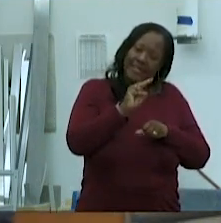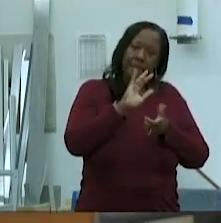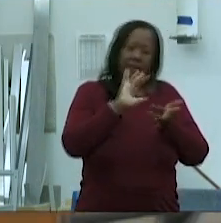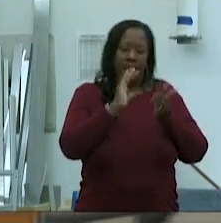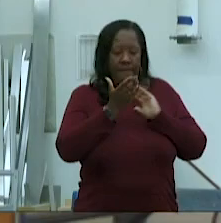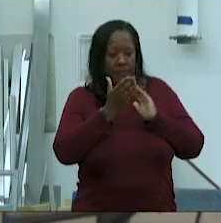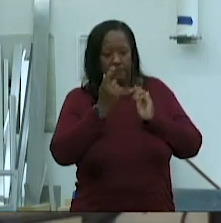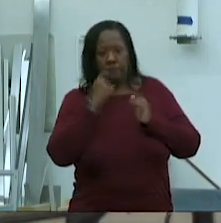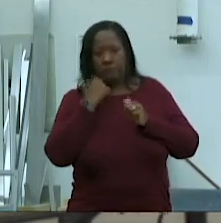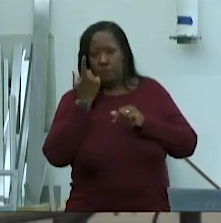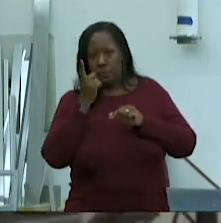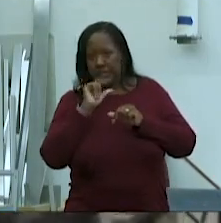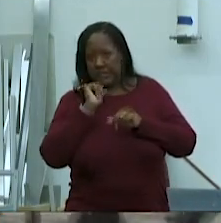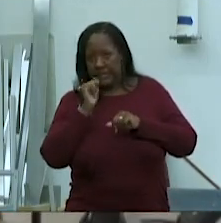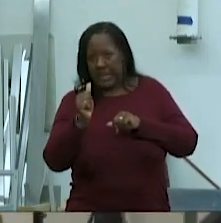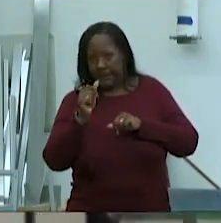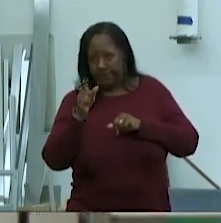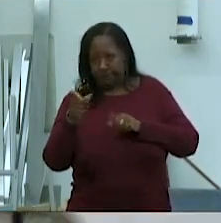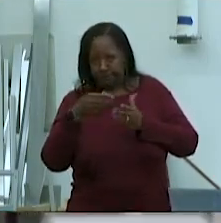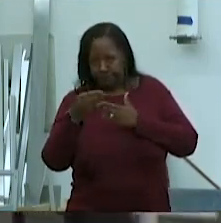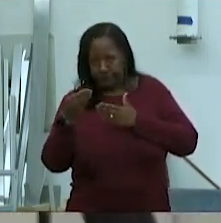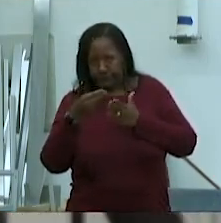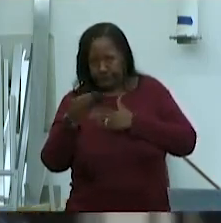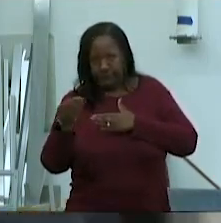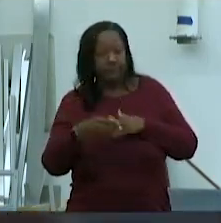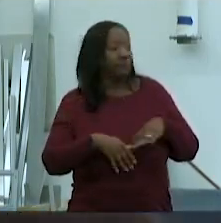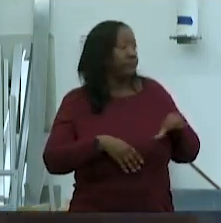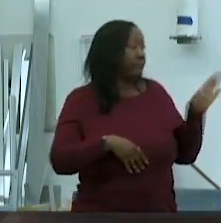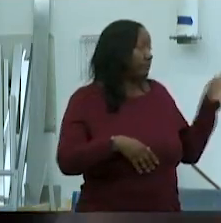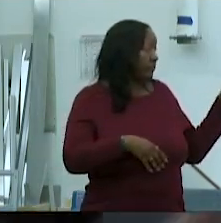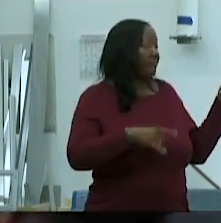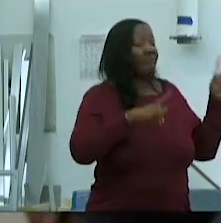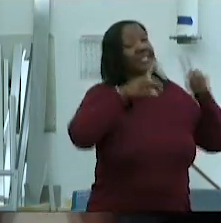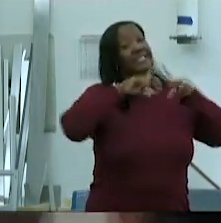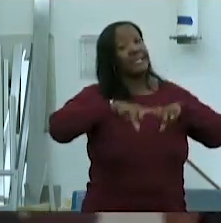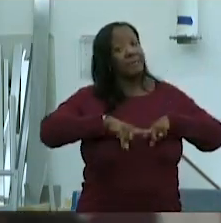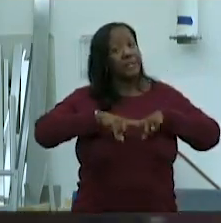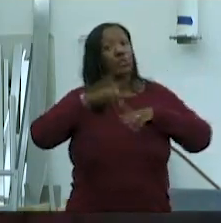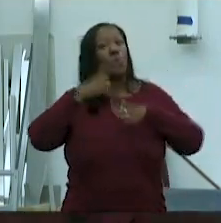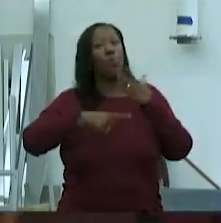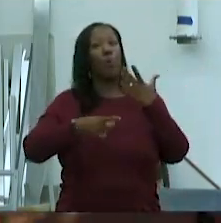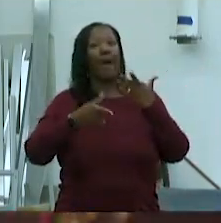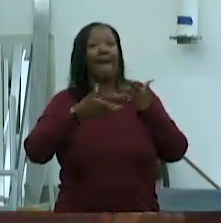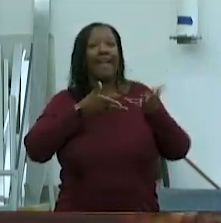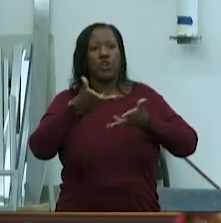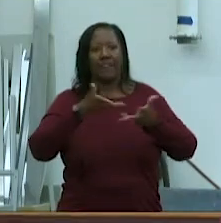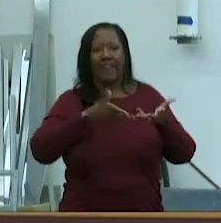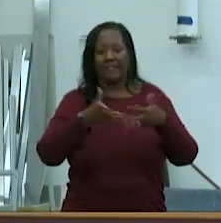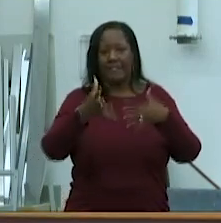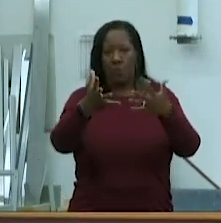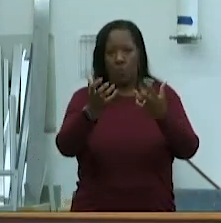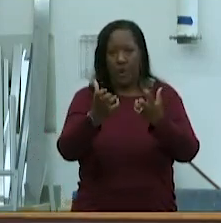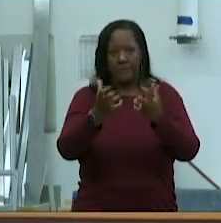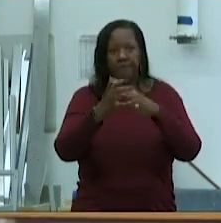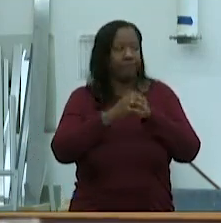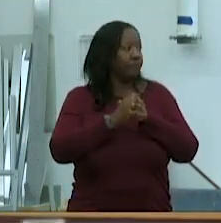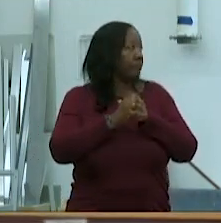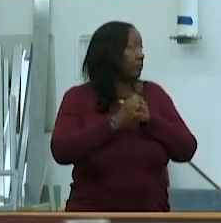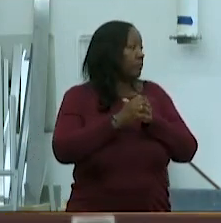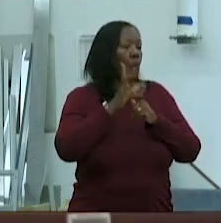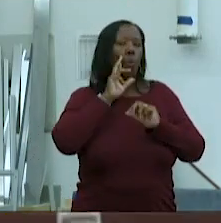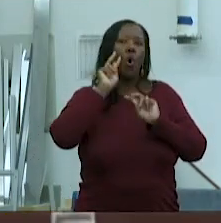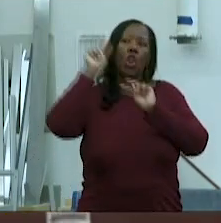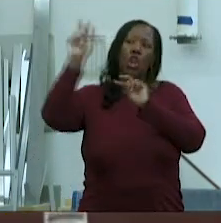source? So it really depends on the interactive. We can take a look at this drum interactive in a minute,